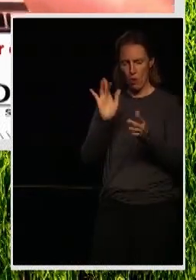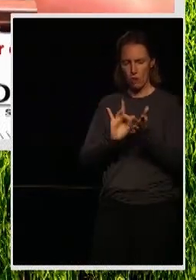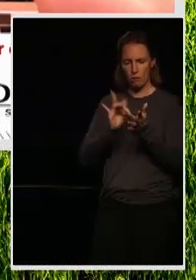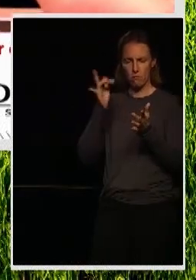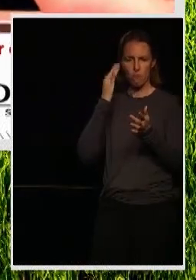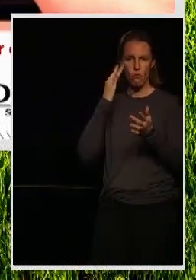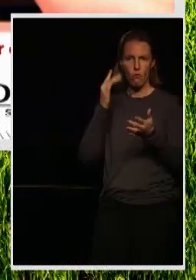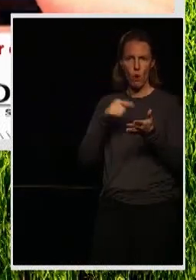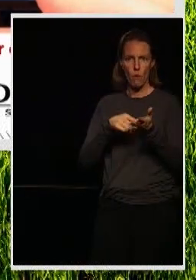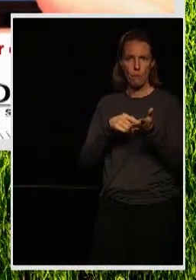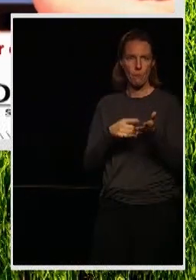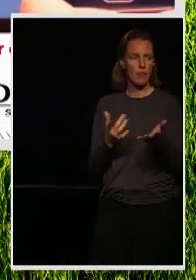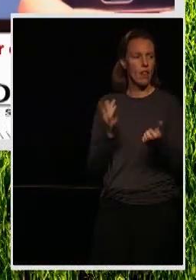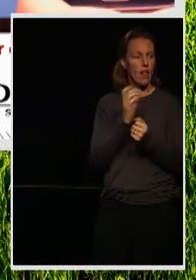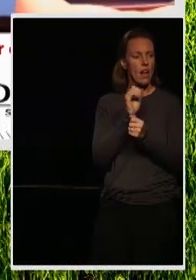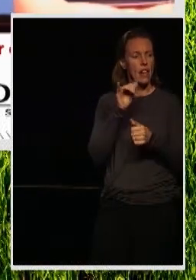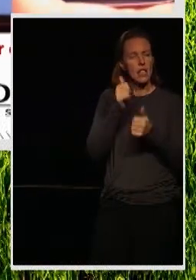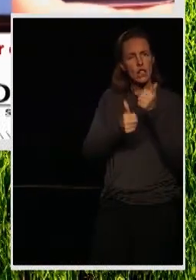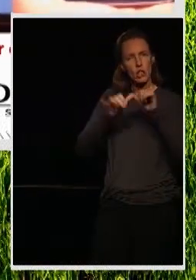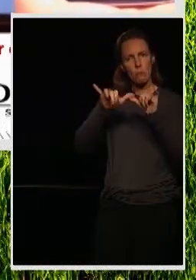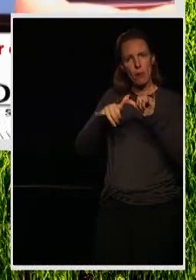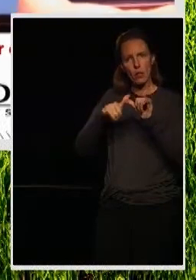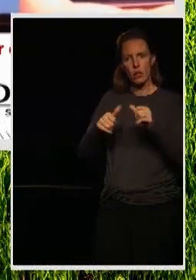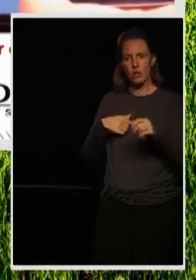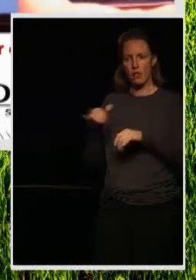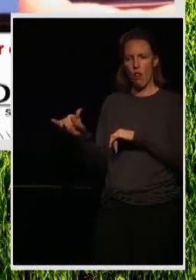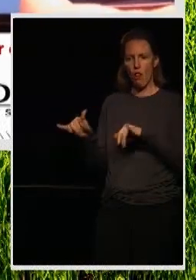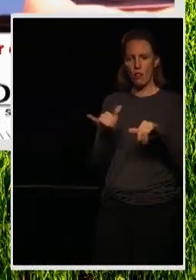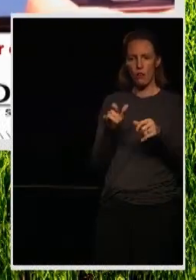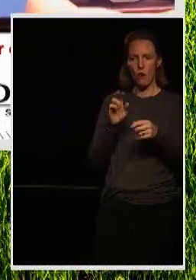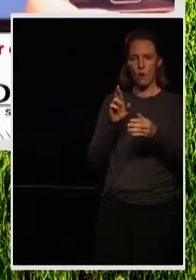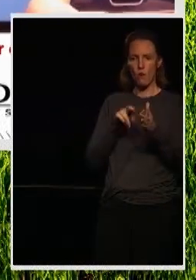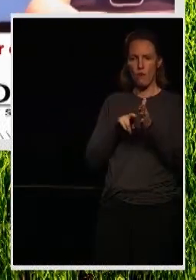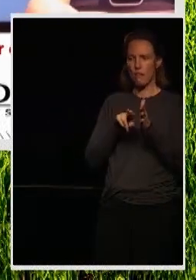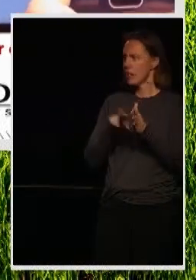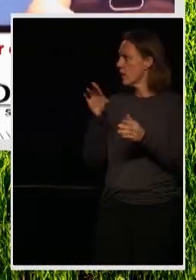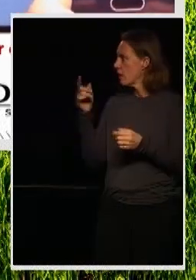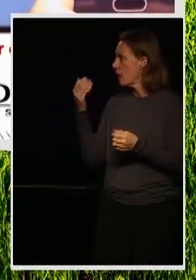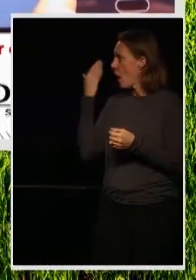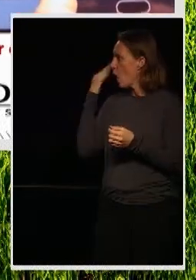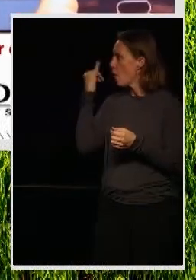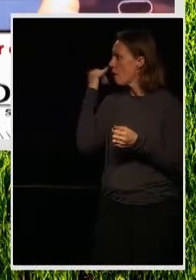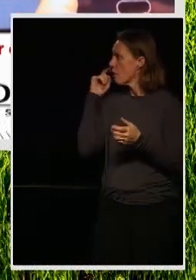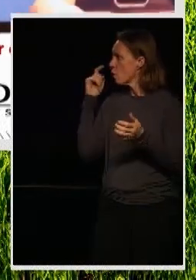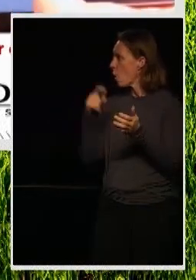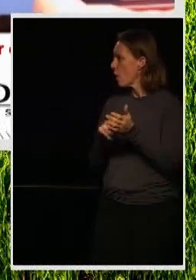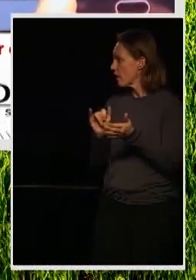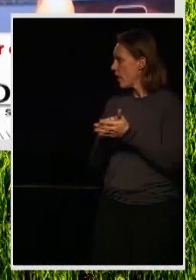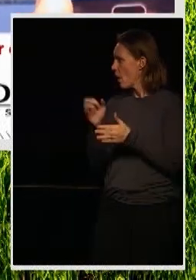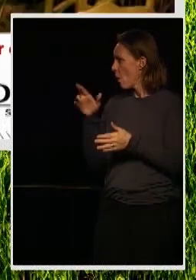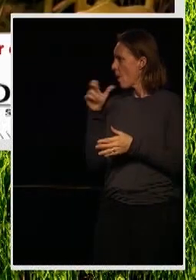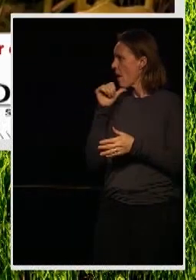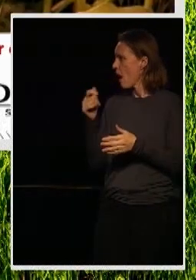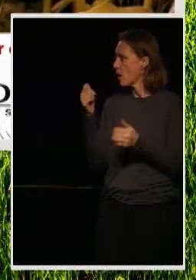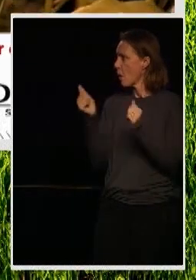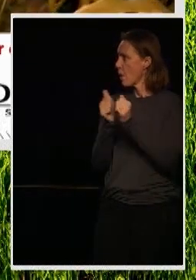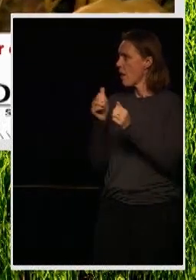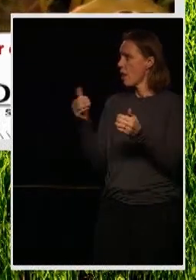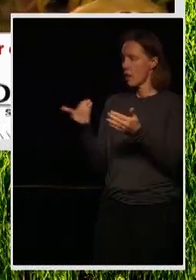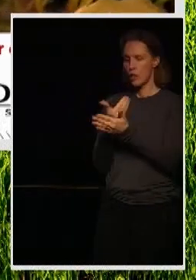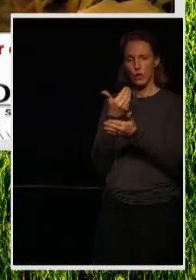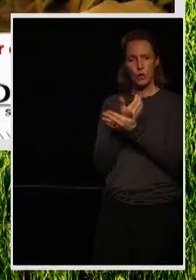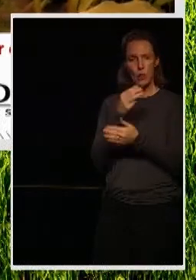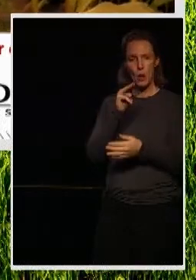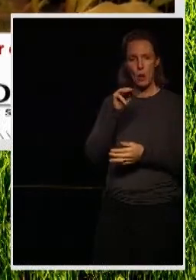smartphone. And each measurement is also georeferenced. I don't know if you noticed that or not. With this new mode of hyperspectral